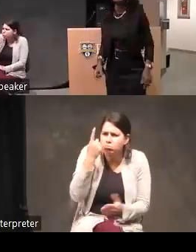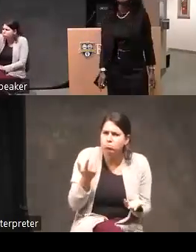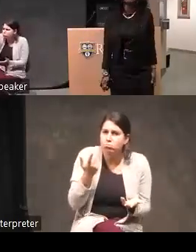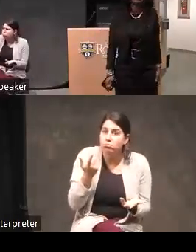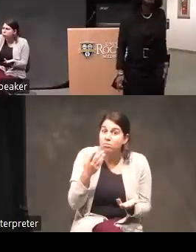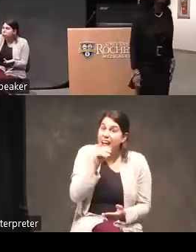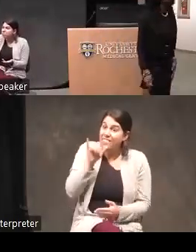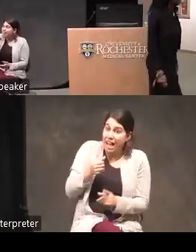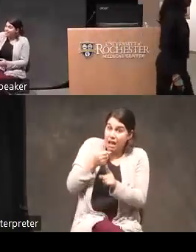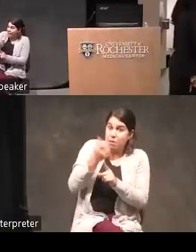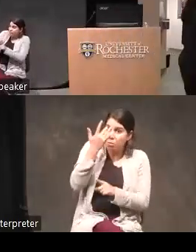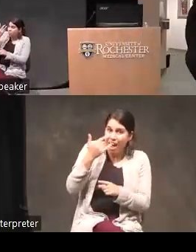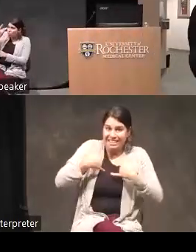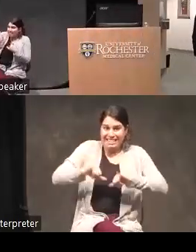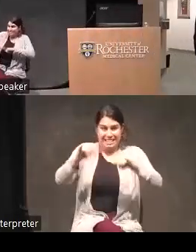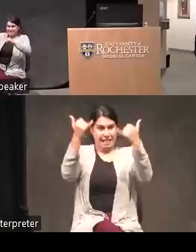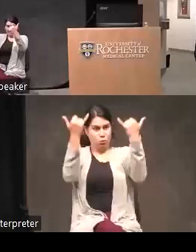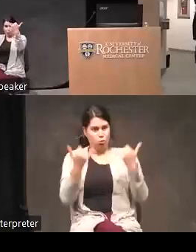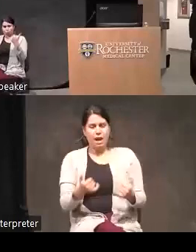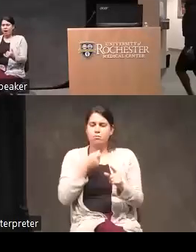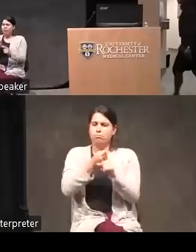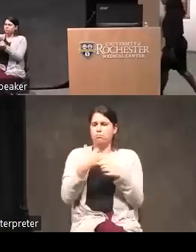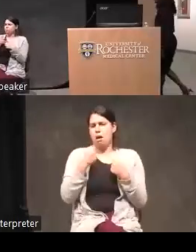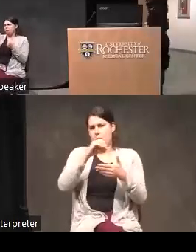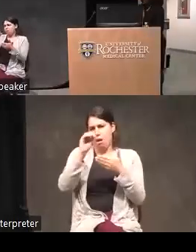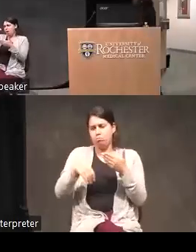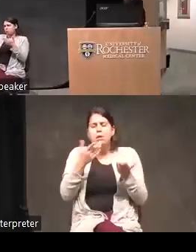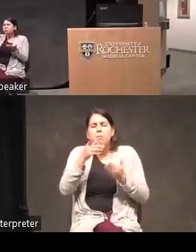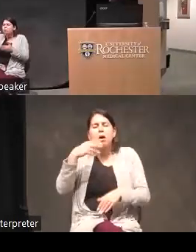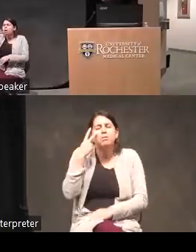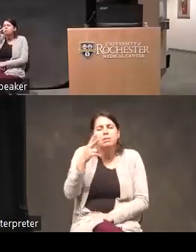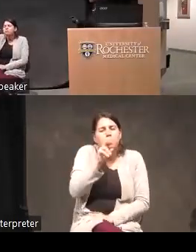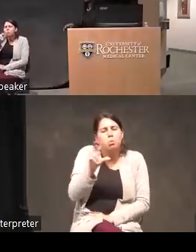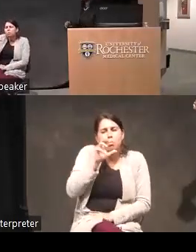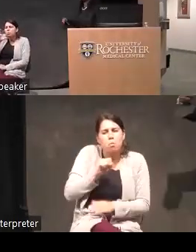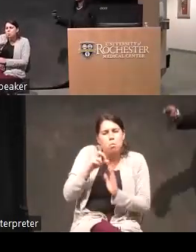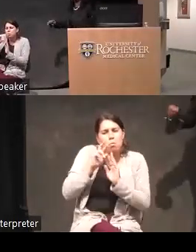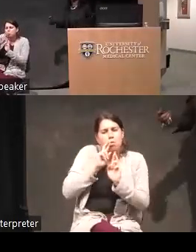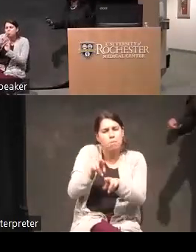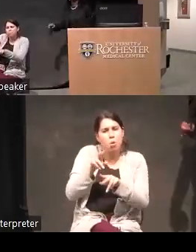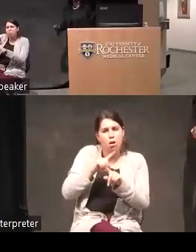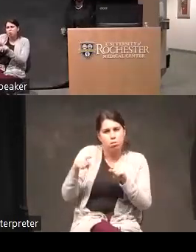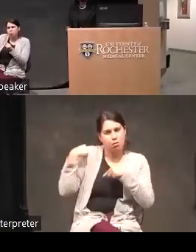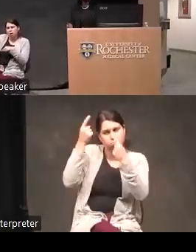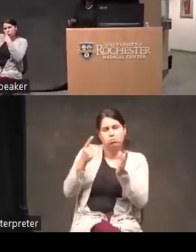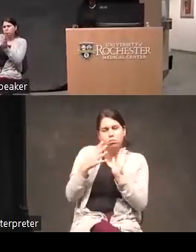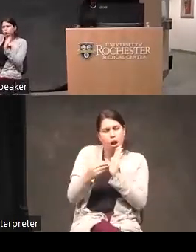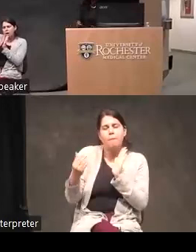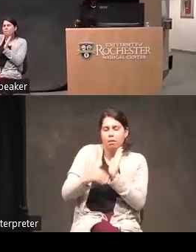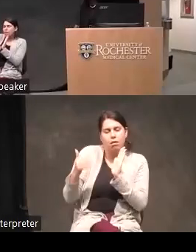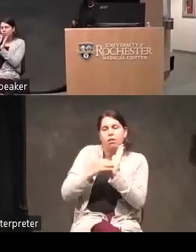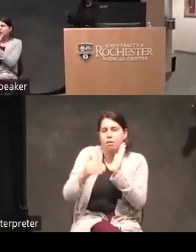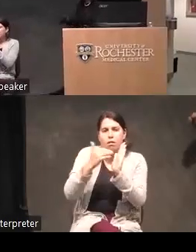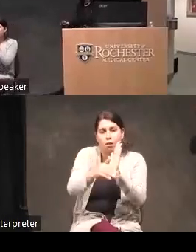health outcomes today, right? If you haven't seen the 2003 report, it's a very old report. It's been replicated over and over again, but it is the report